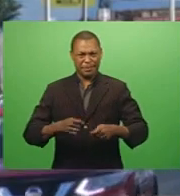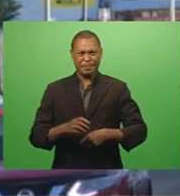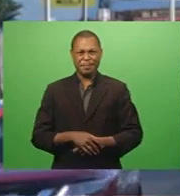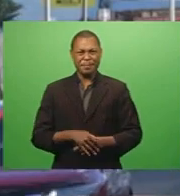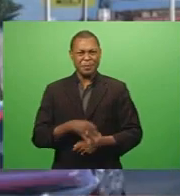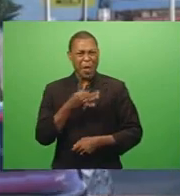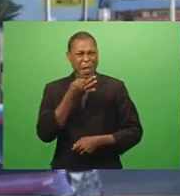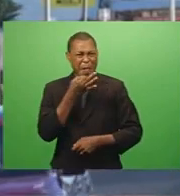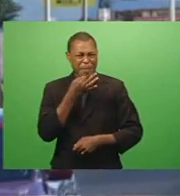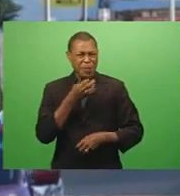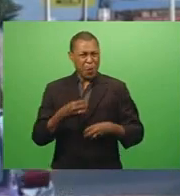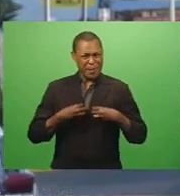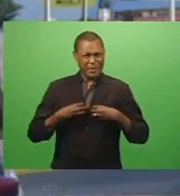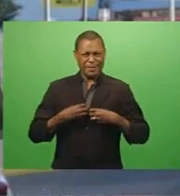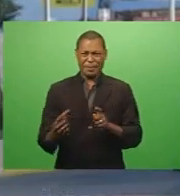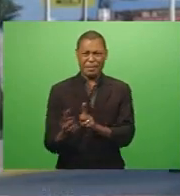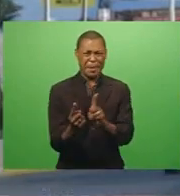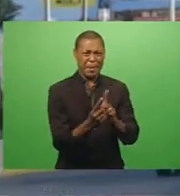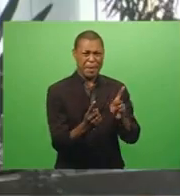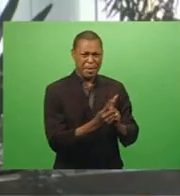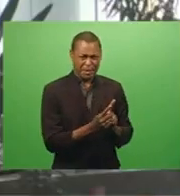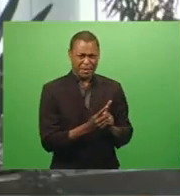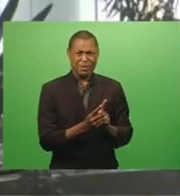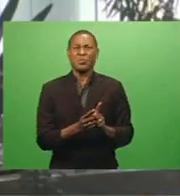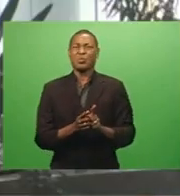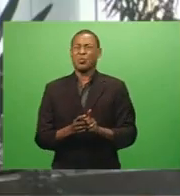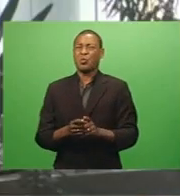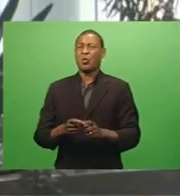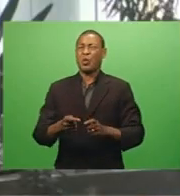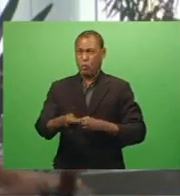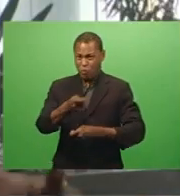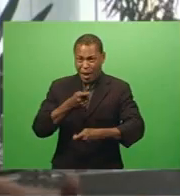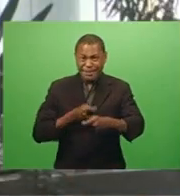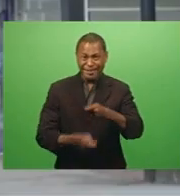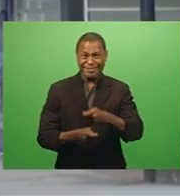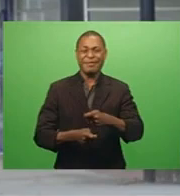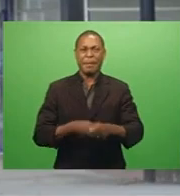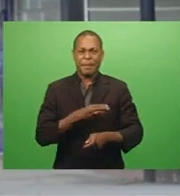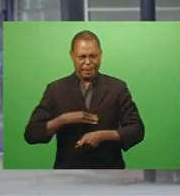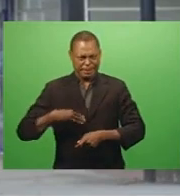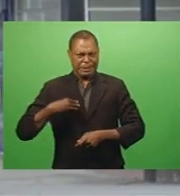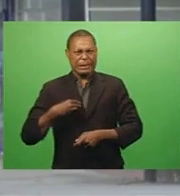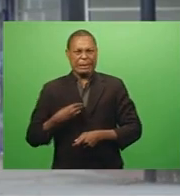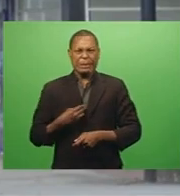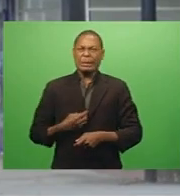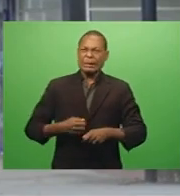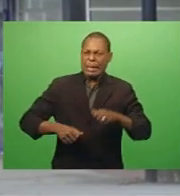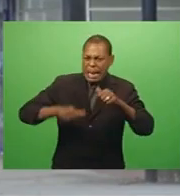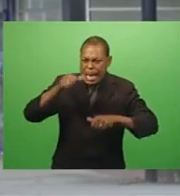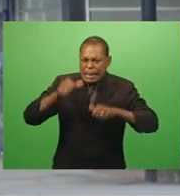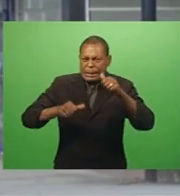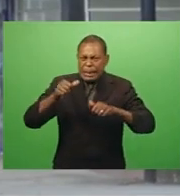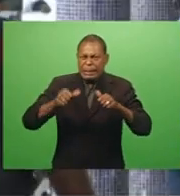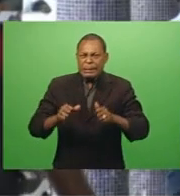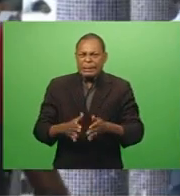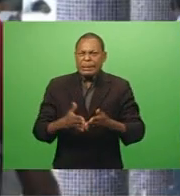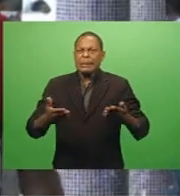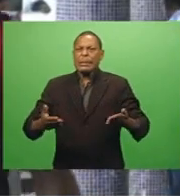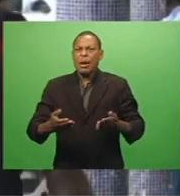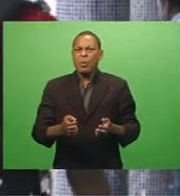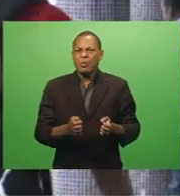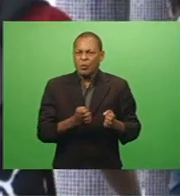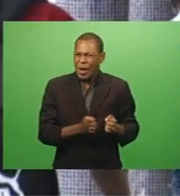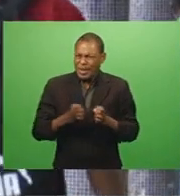been meeting with New Zealand's Trade Commissioner Gilles Miller this week. Miller is trying to assist businesses to open an exporting line in the